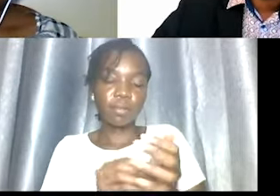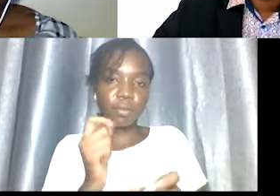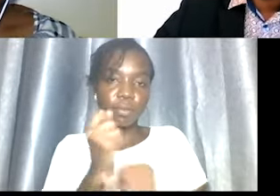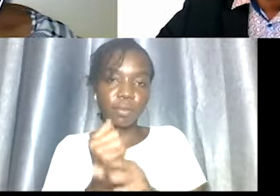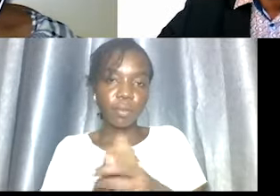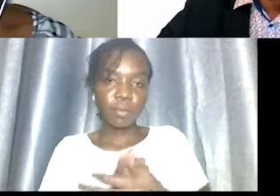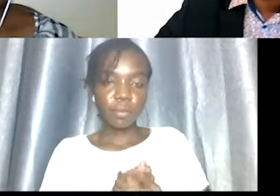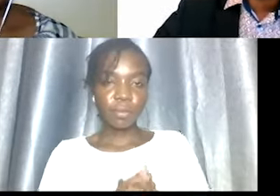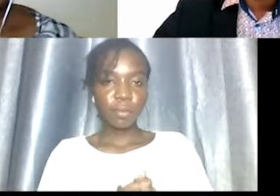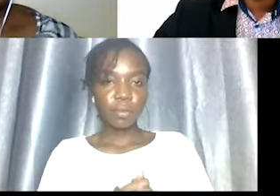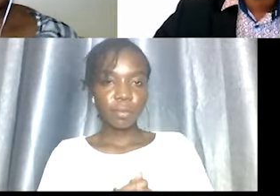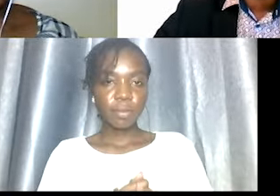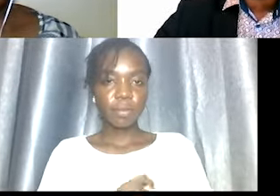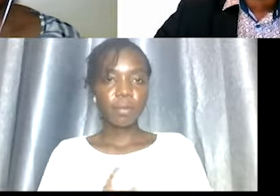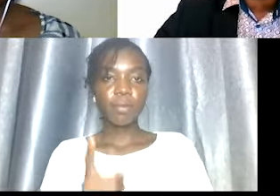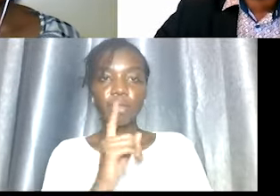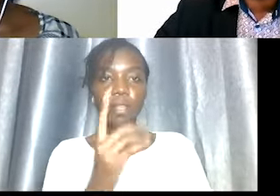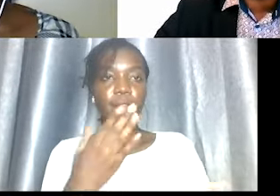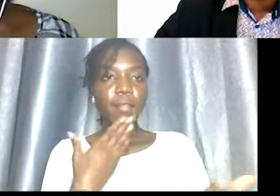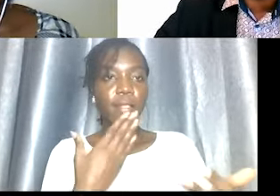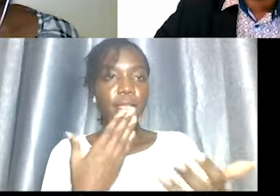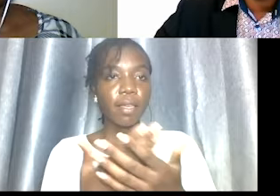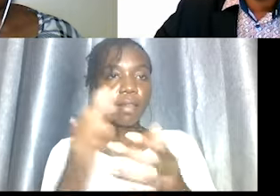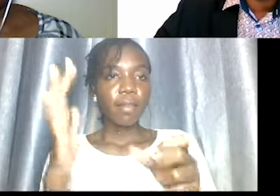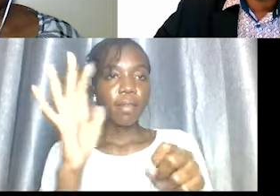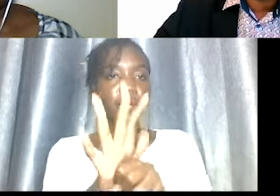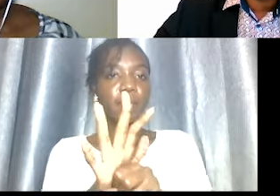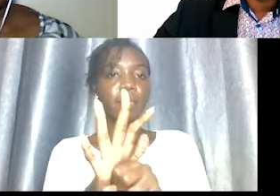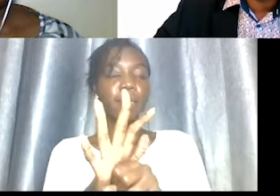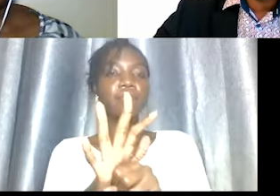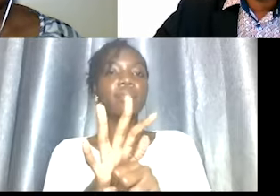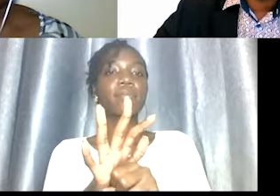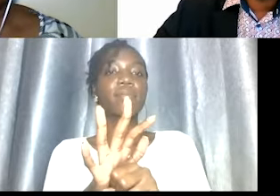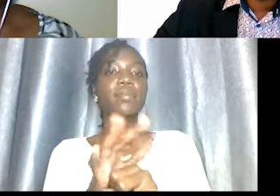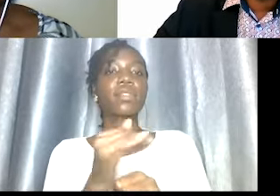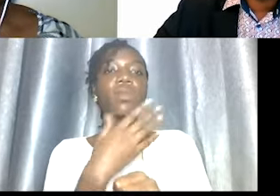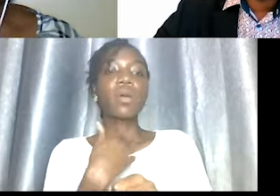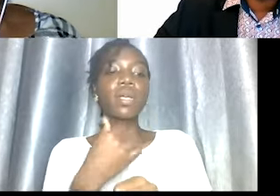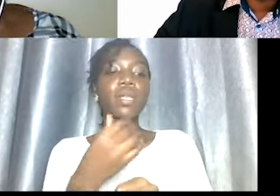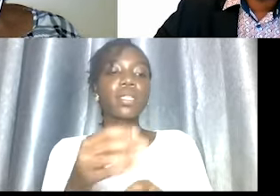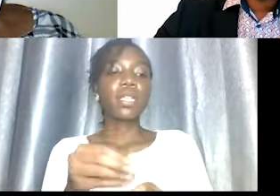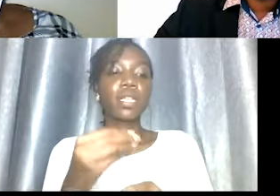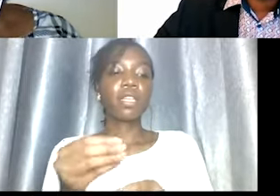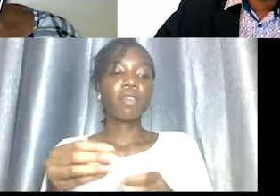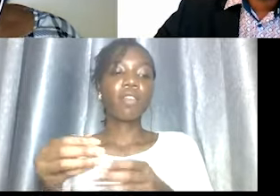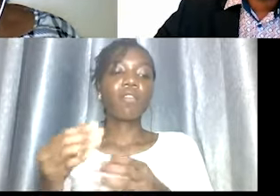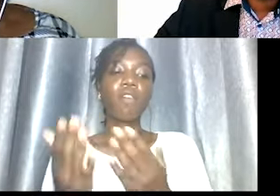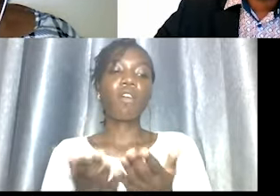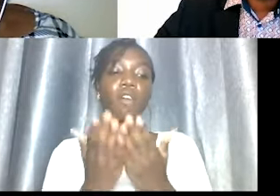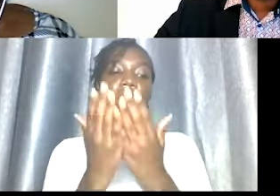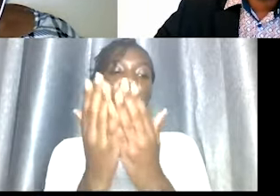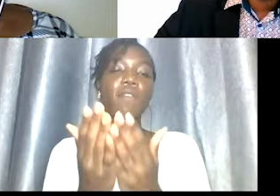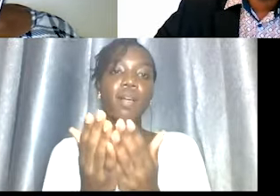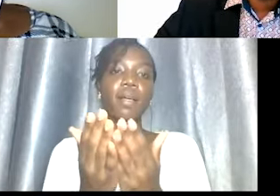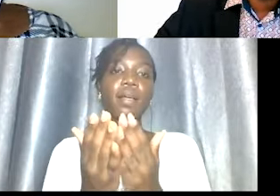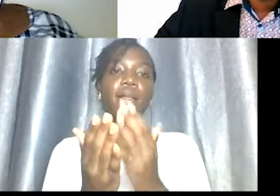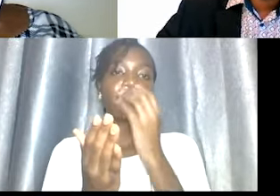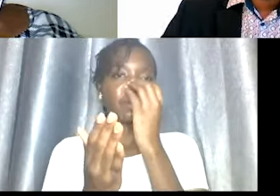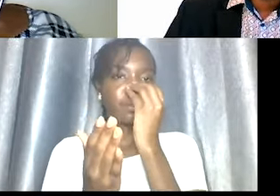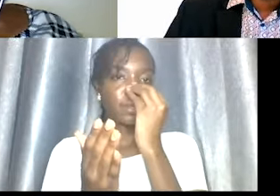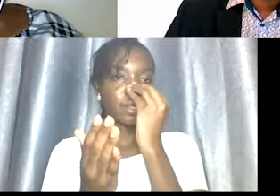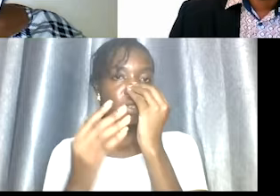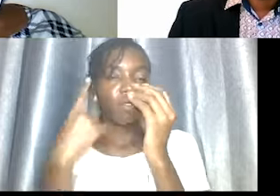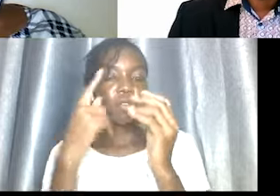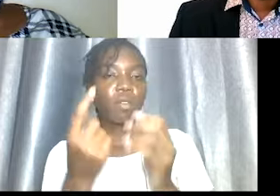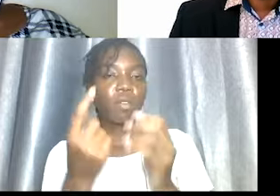Okay. So thank you very much. Allow me to just give you an offer. There is an offer by Pathway Solutions on a few courses: